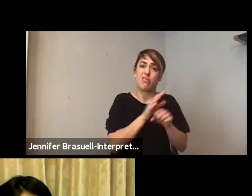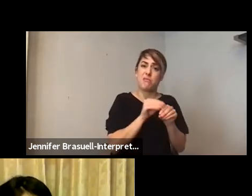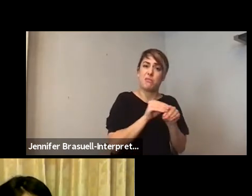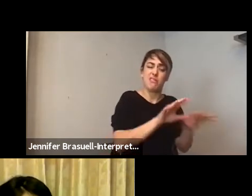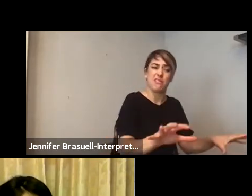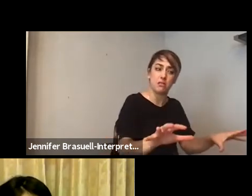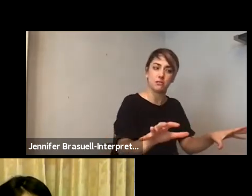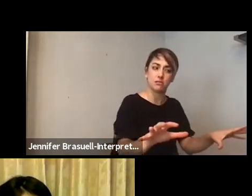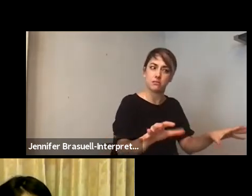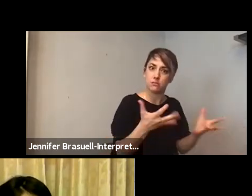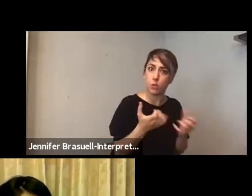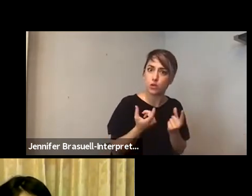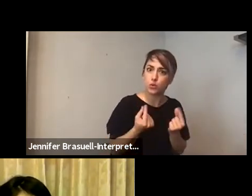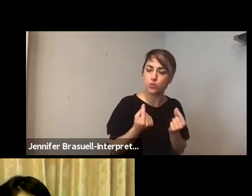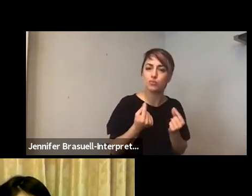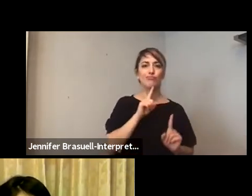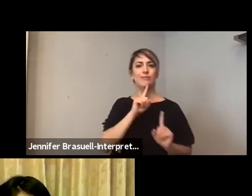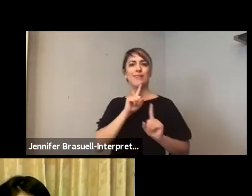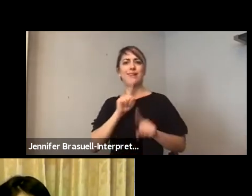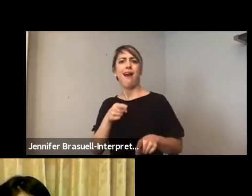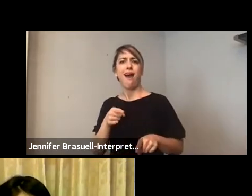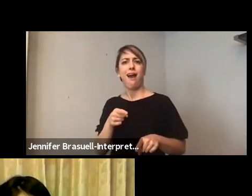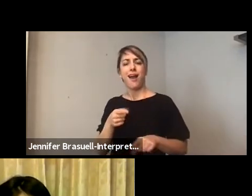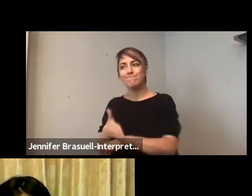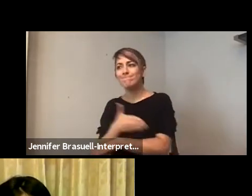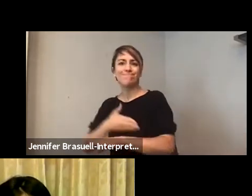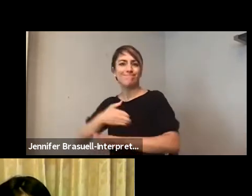Okay, great.